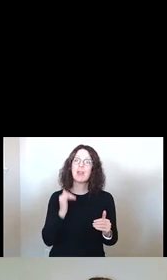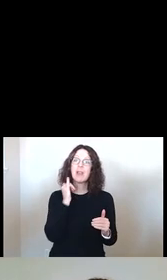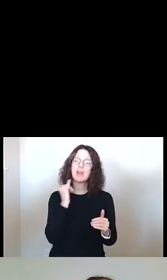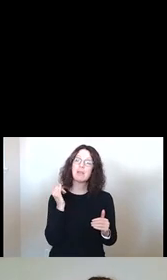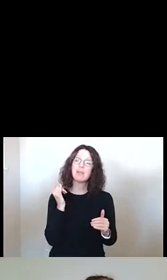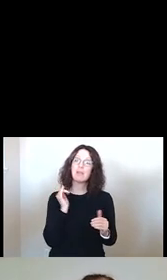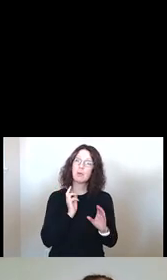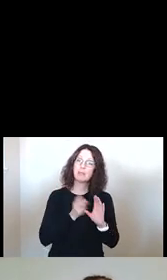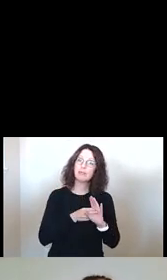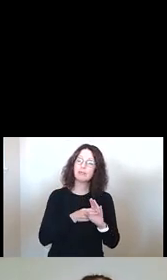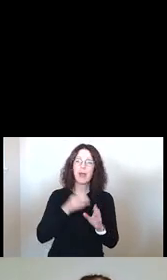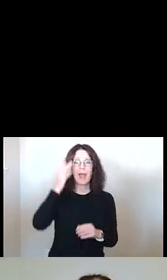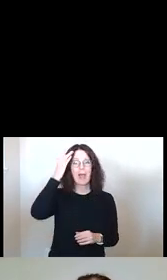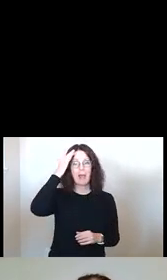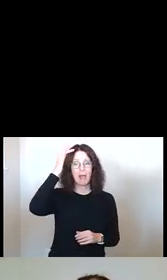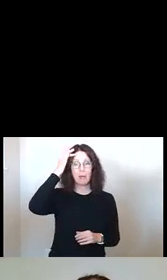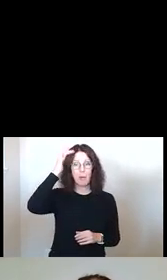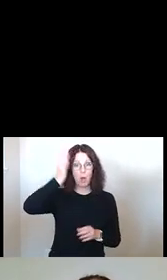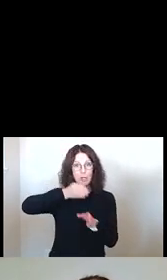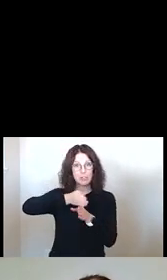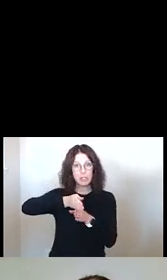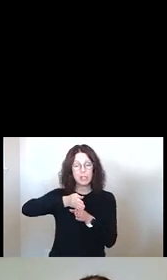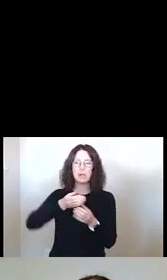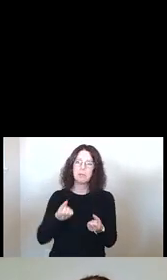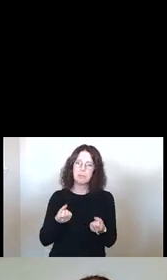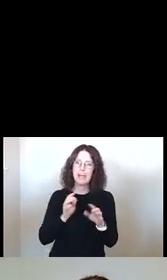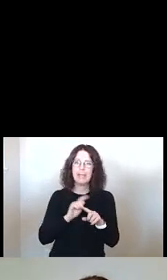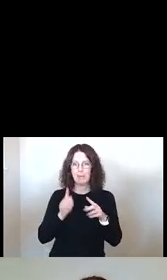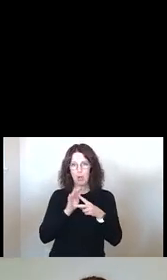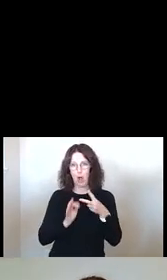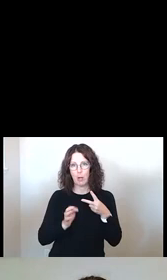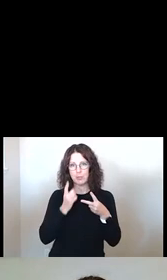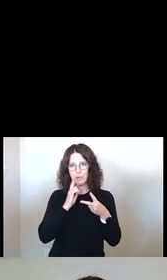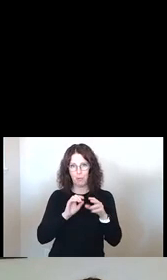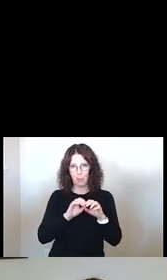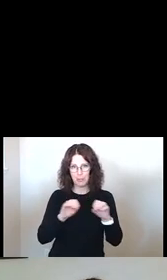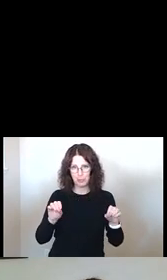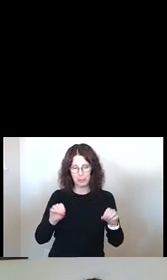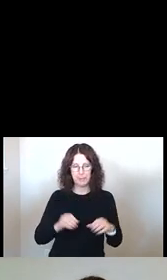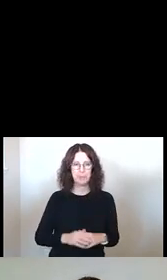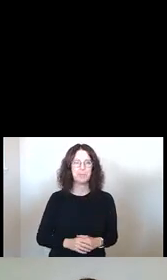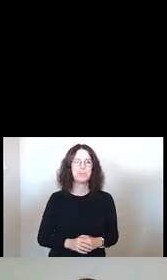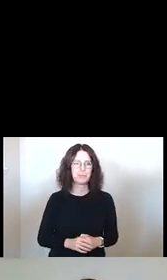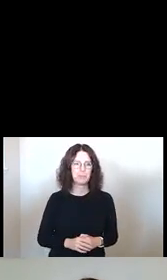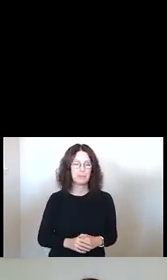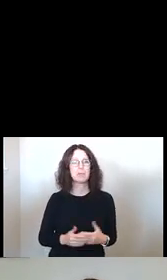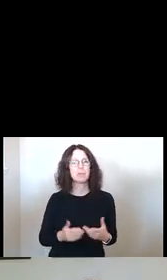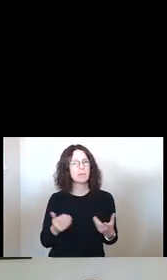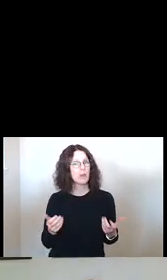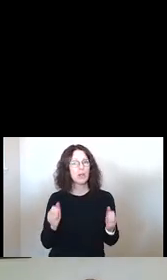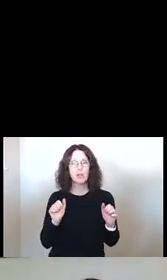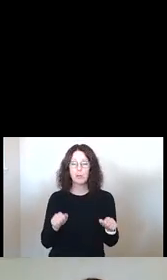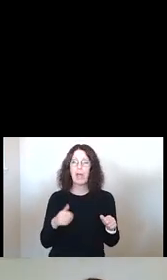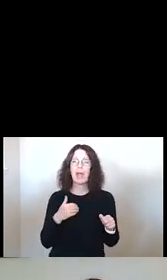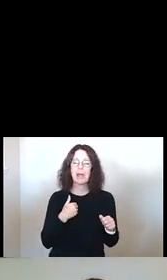anthropology, you have a number of options for degrees. We encompass kind of the scope that you can do across